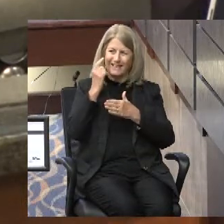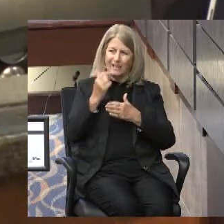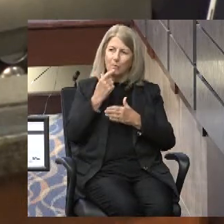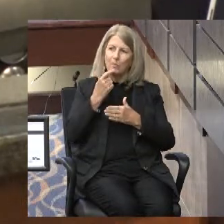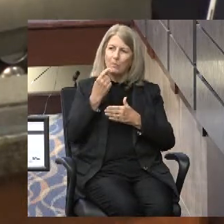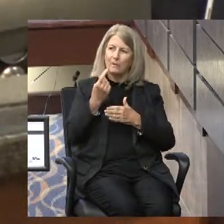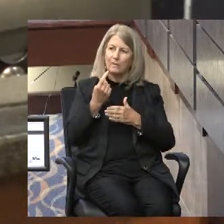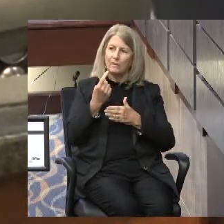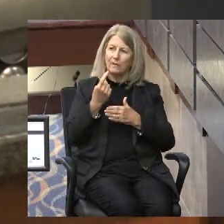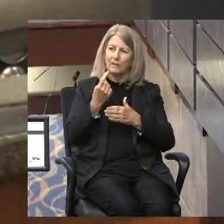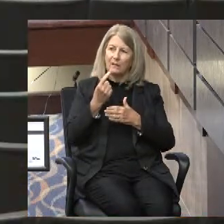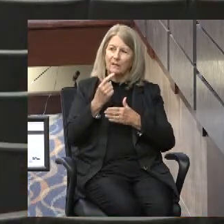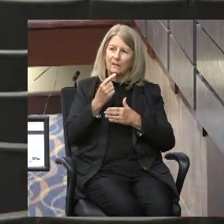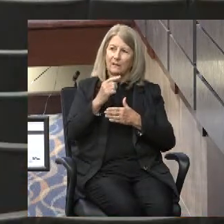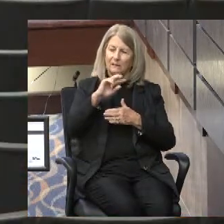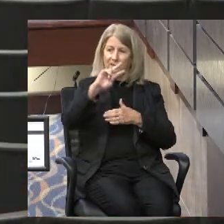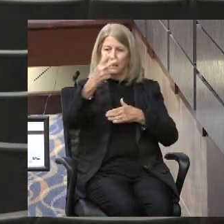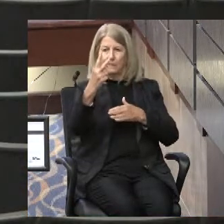Second.